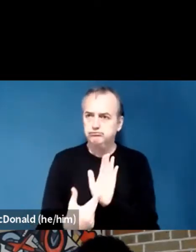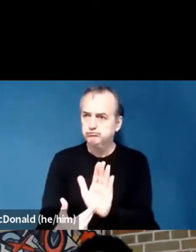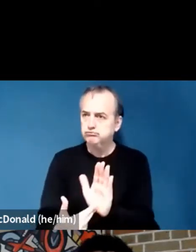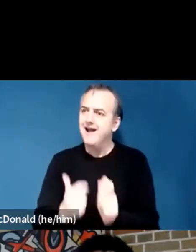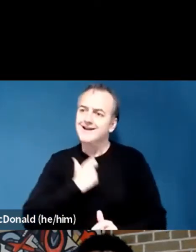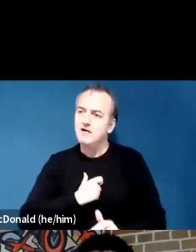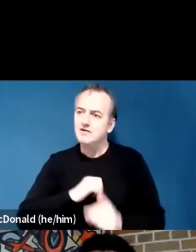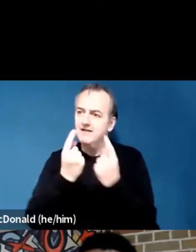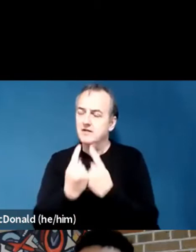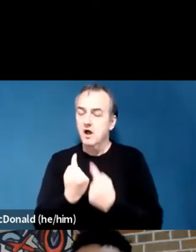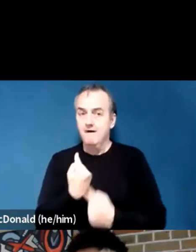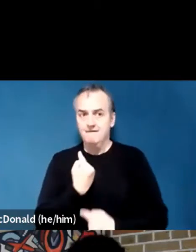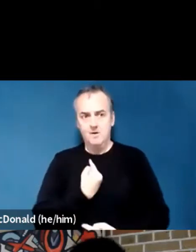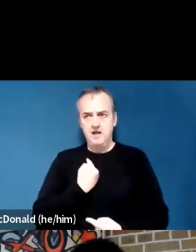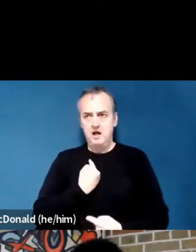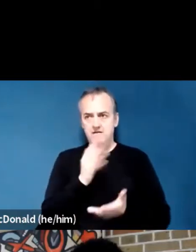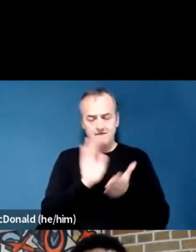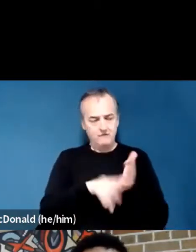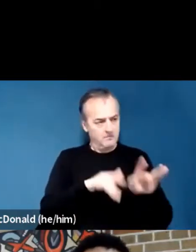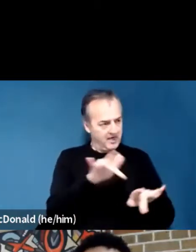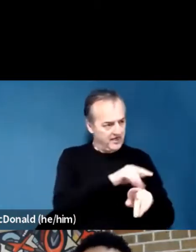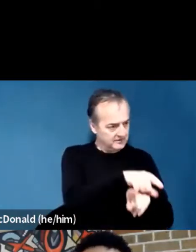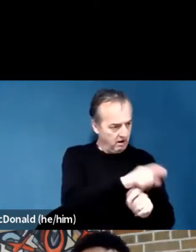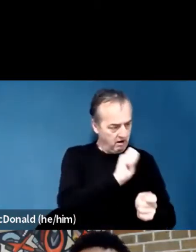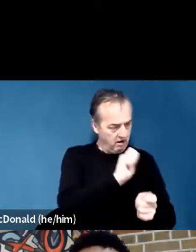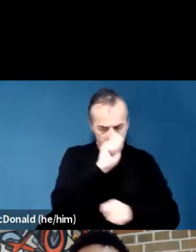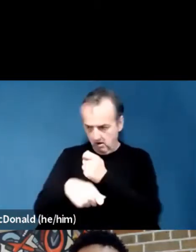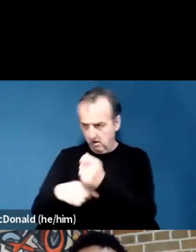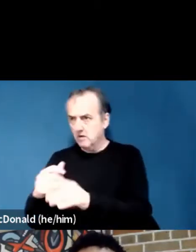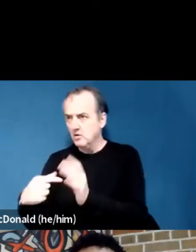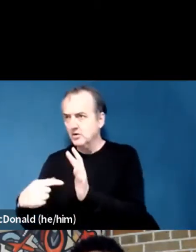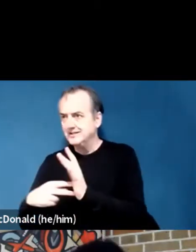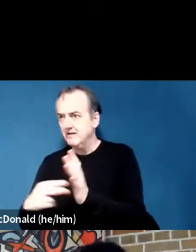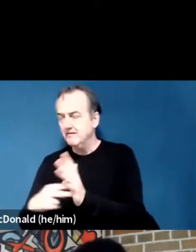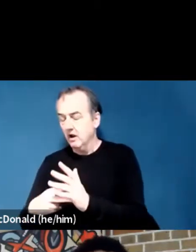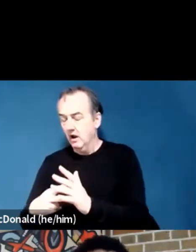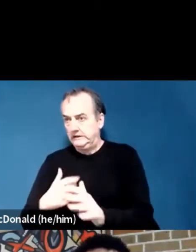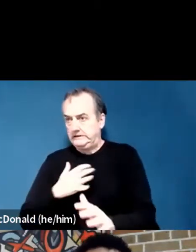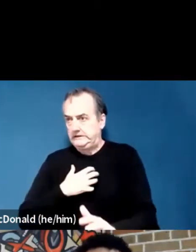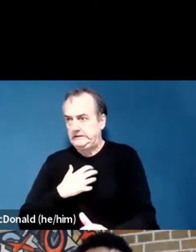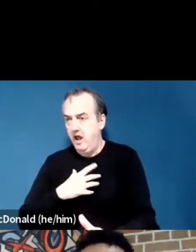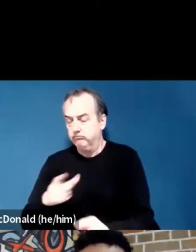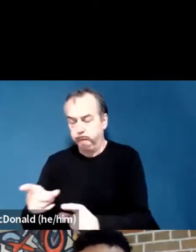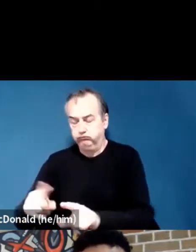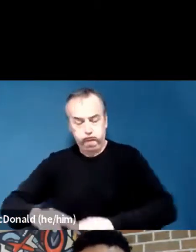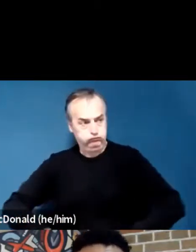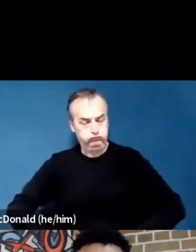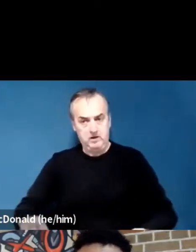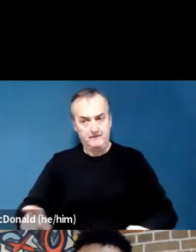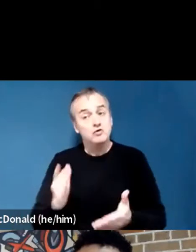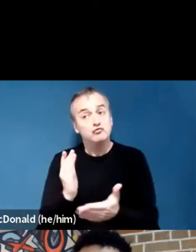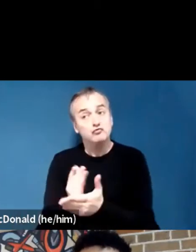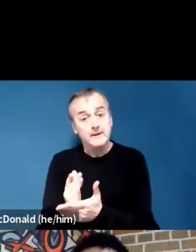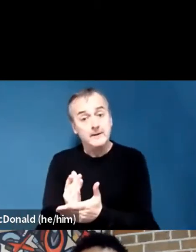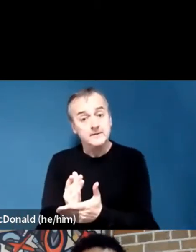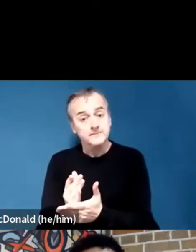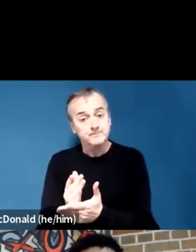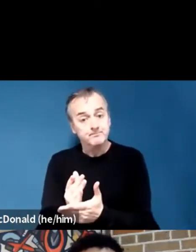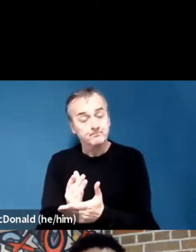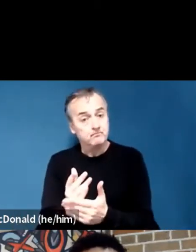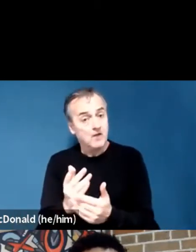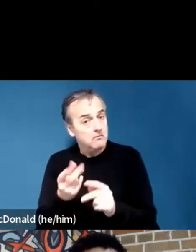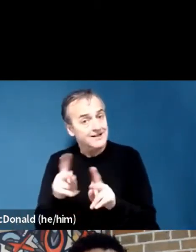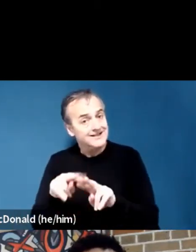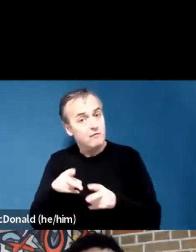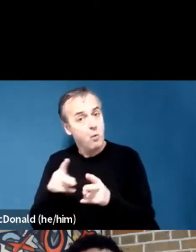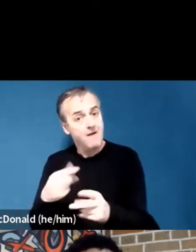So for me, the transition into writing for telly would be really scary if I thought I was writing for telly. The thing is that there's just another way for me to